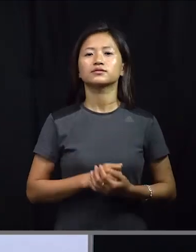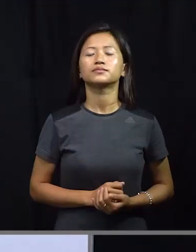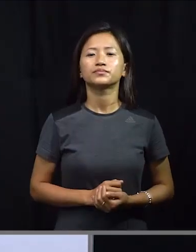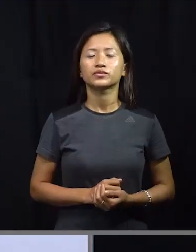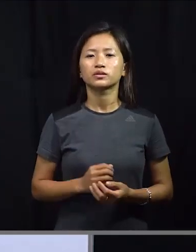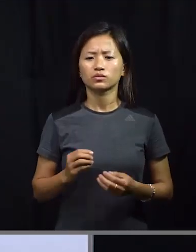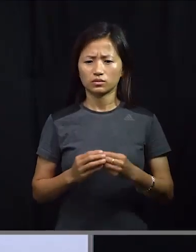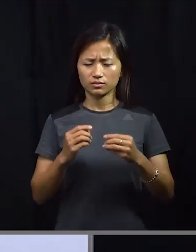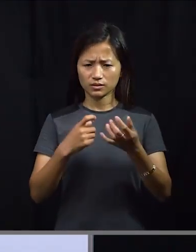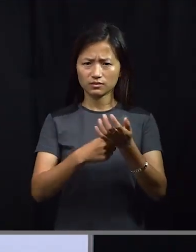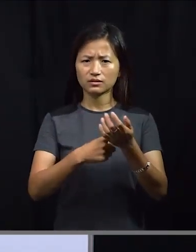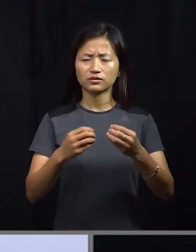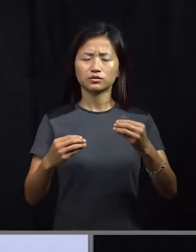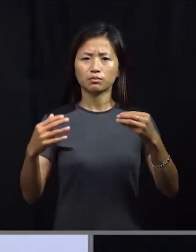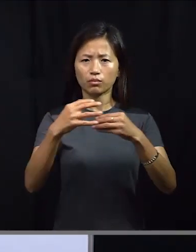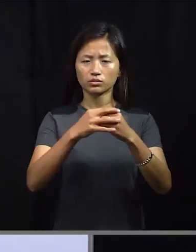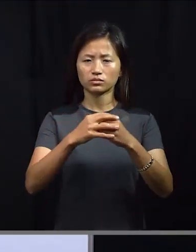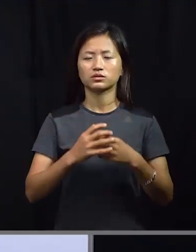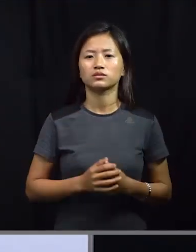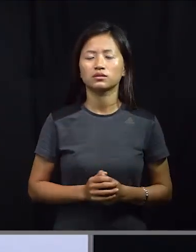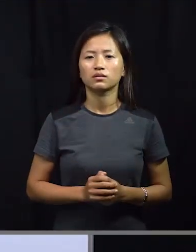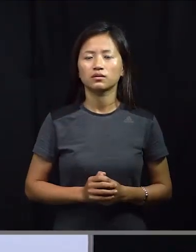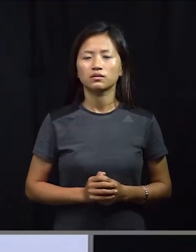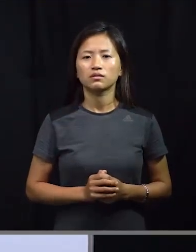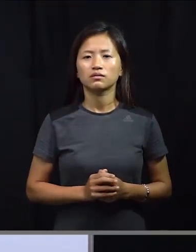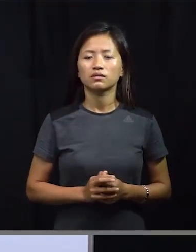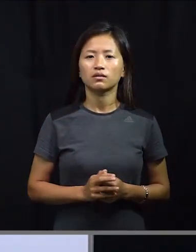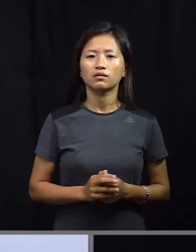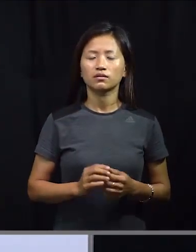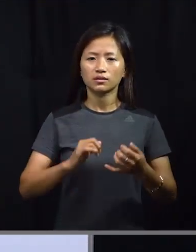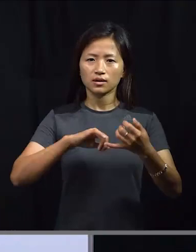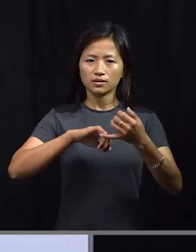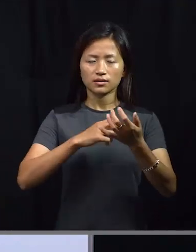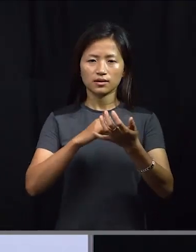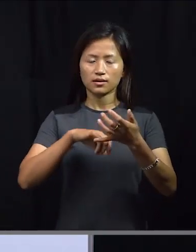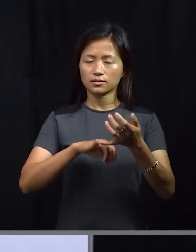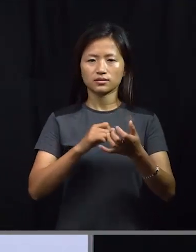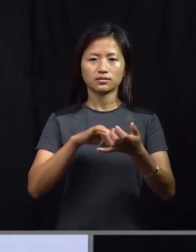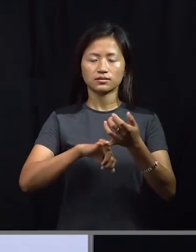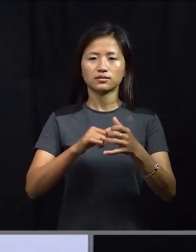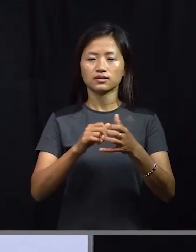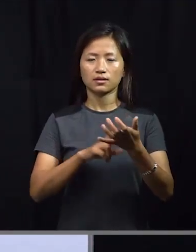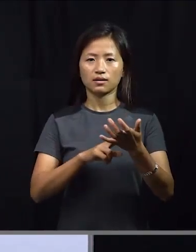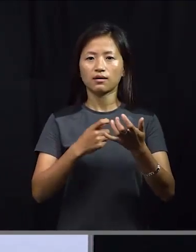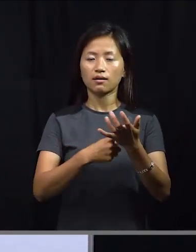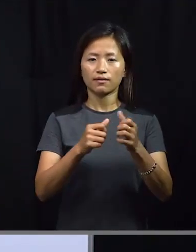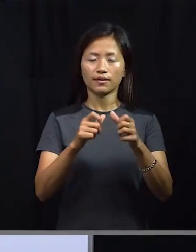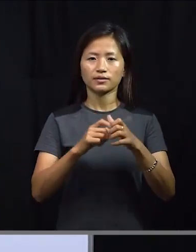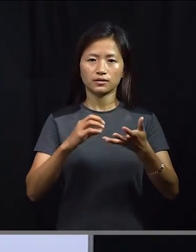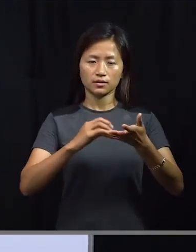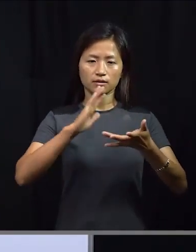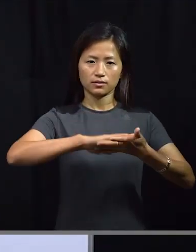or something which is sacred to them. And or samskara marriage, that is what they call samskara